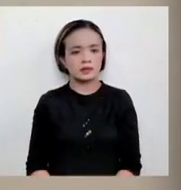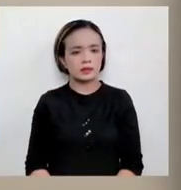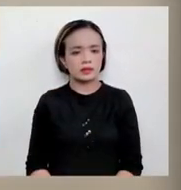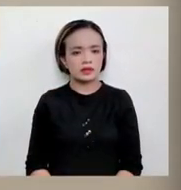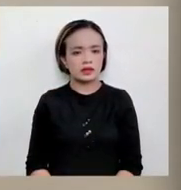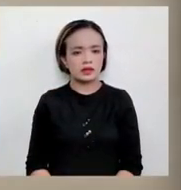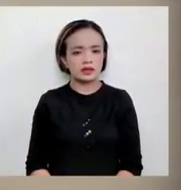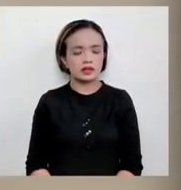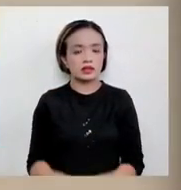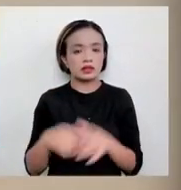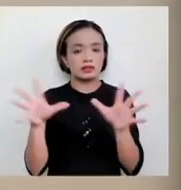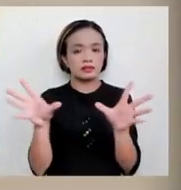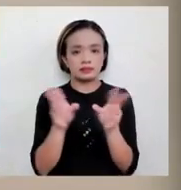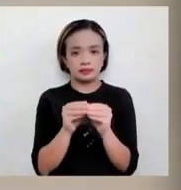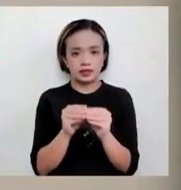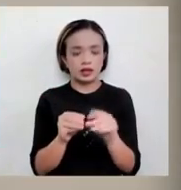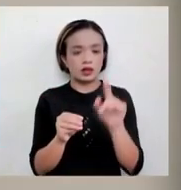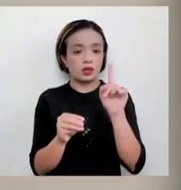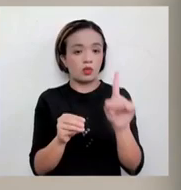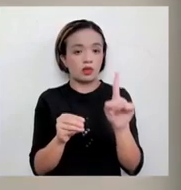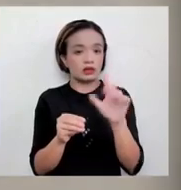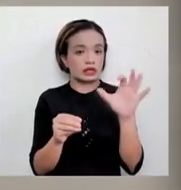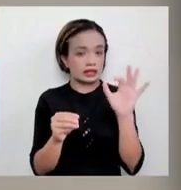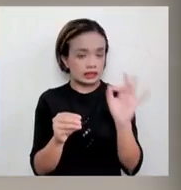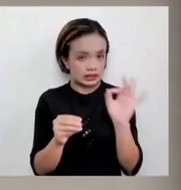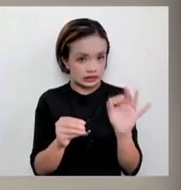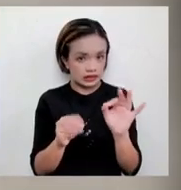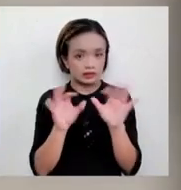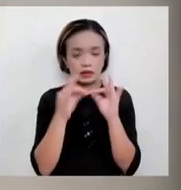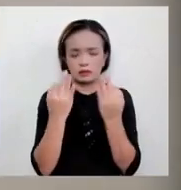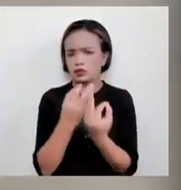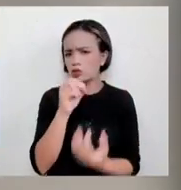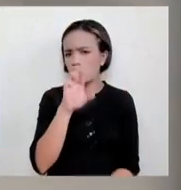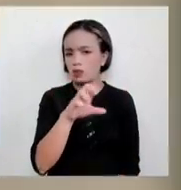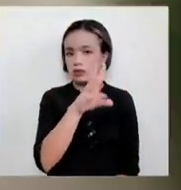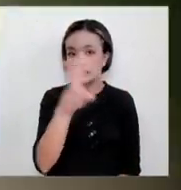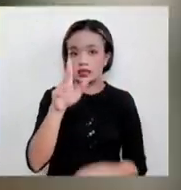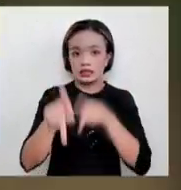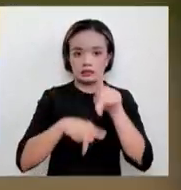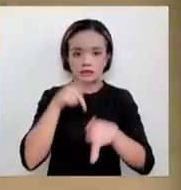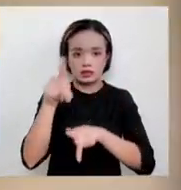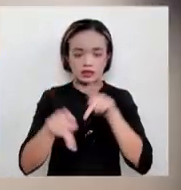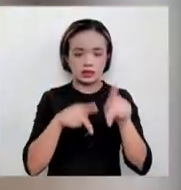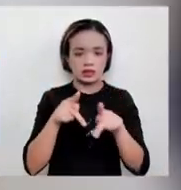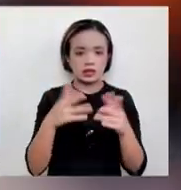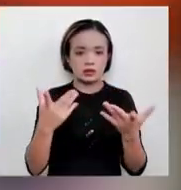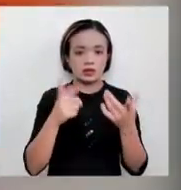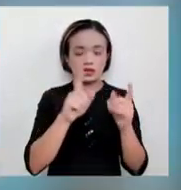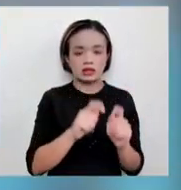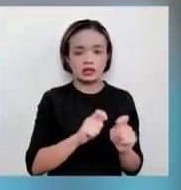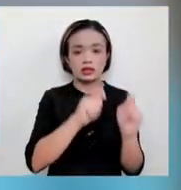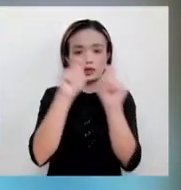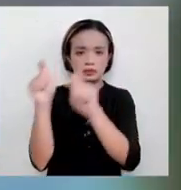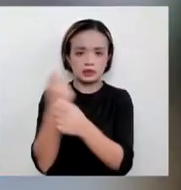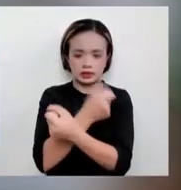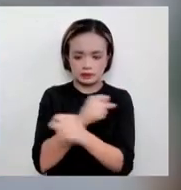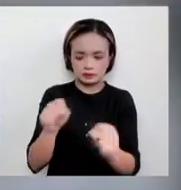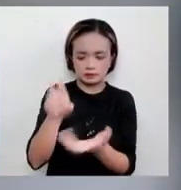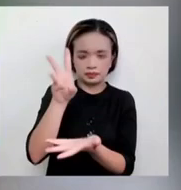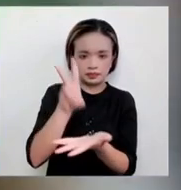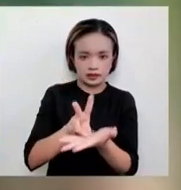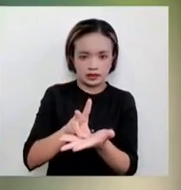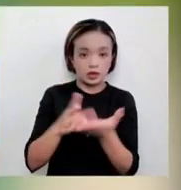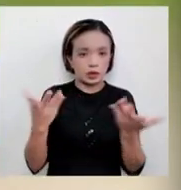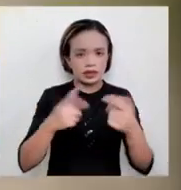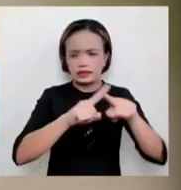of 190 families or 600 persons are displaced and are temporarily seeking shelter in the different